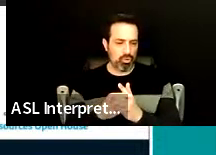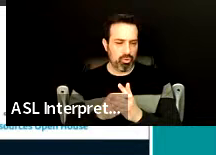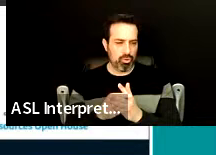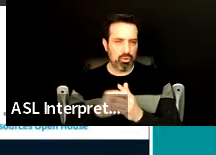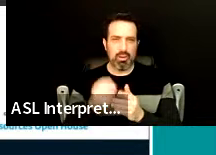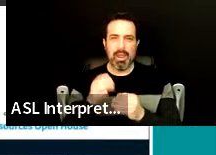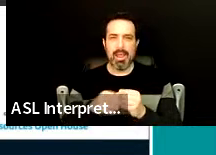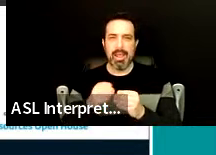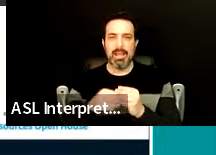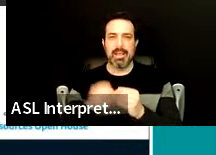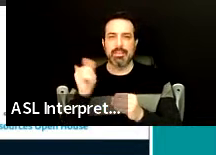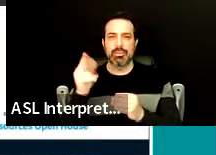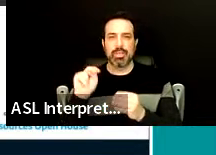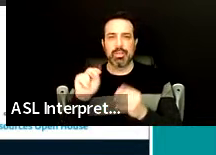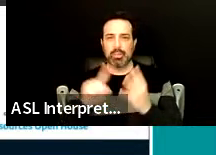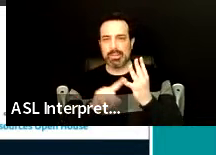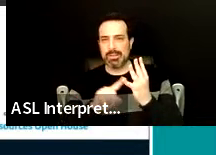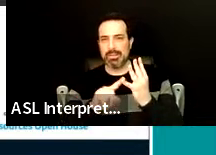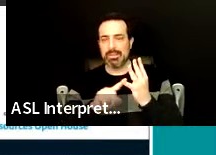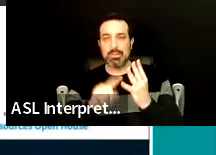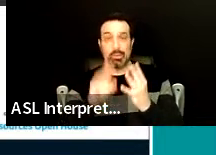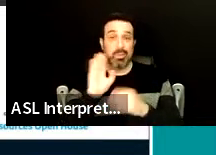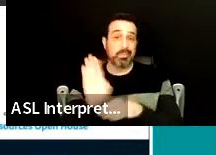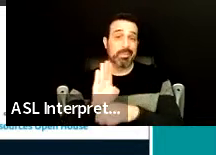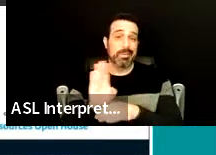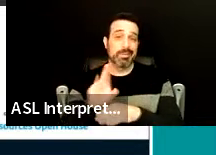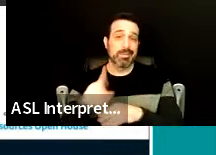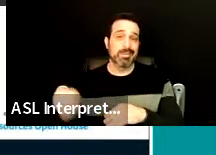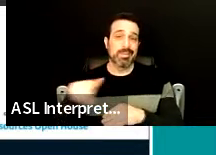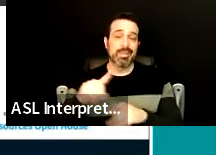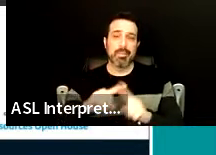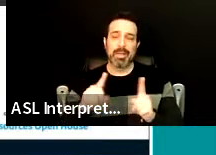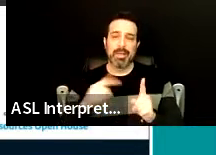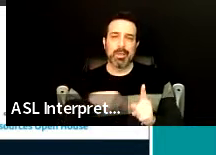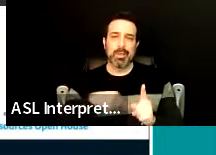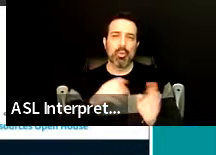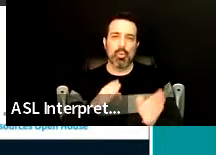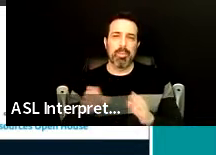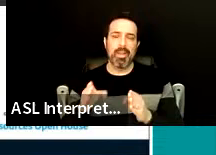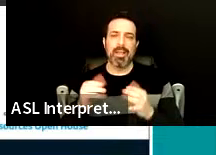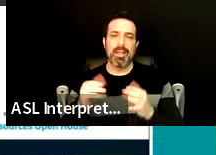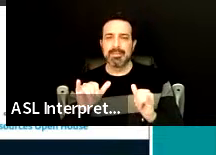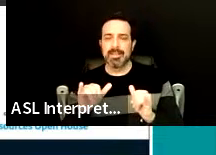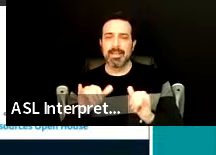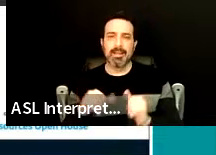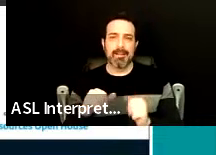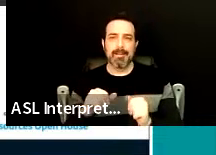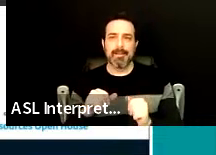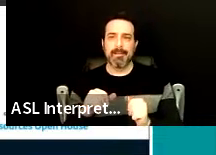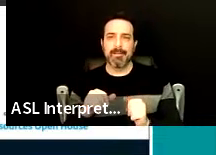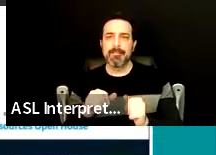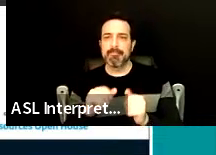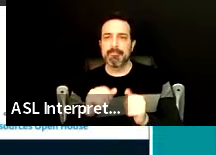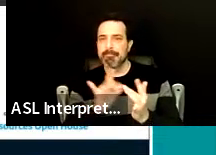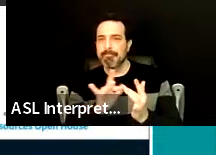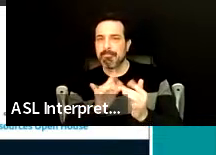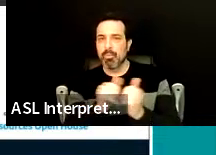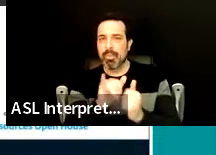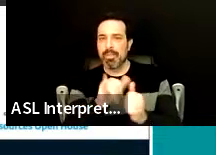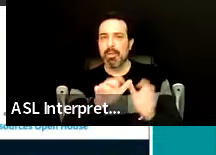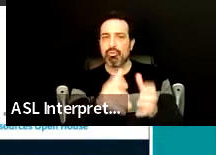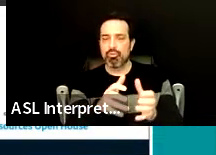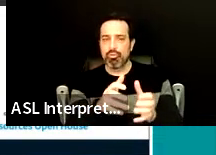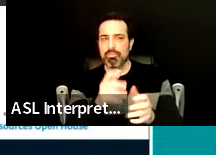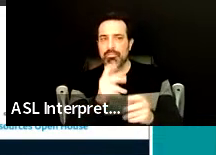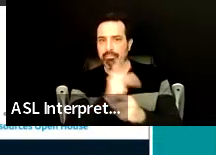the end of January, so they're going to be busy, but we plan on still touching base with that group and